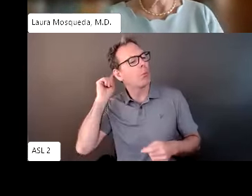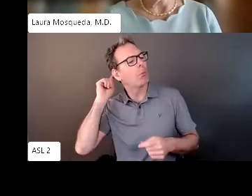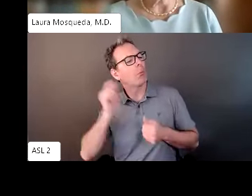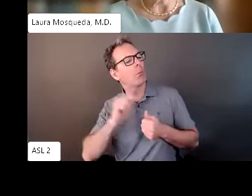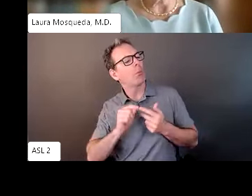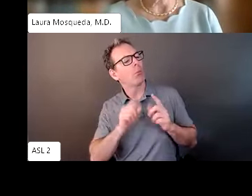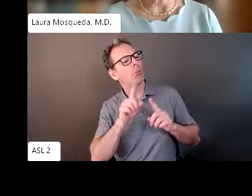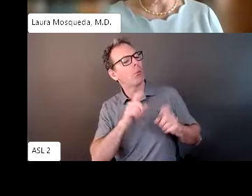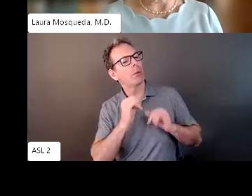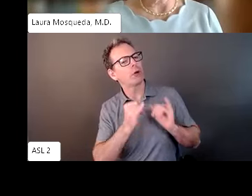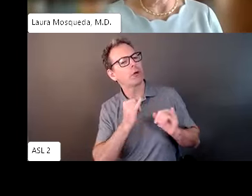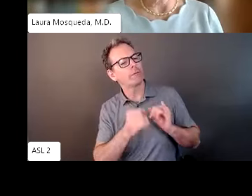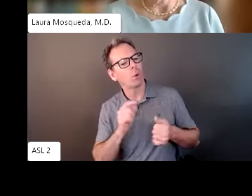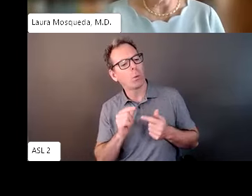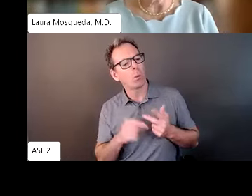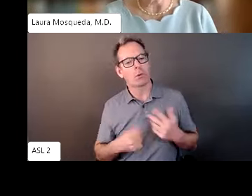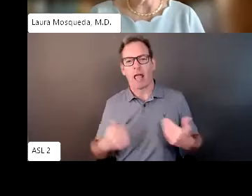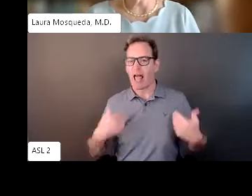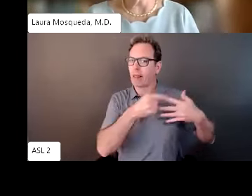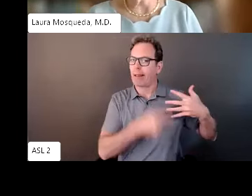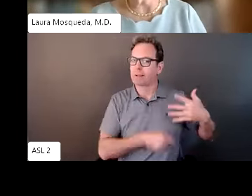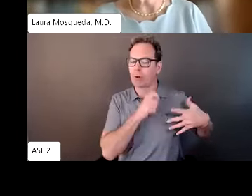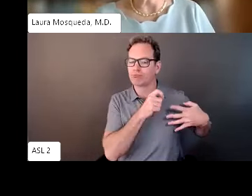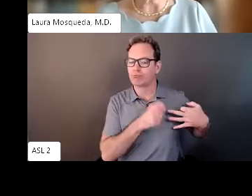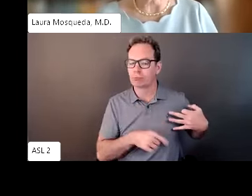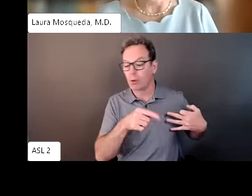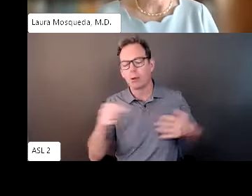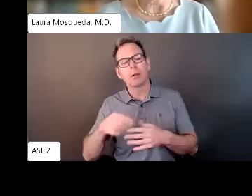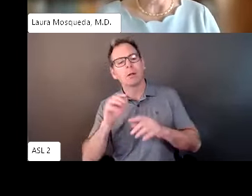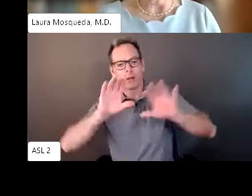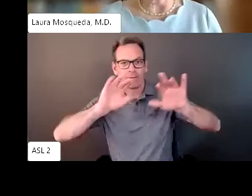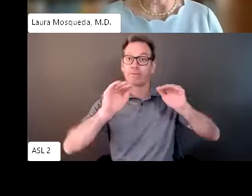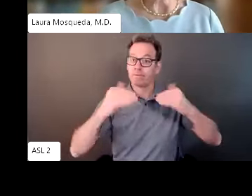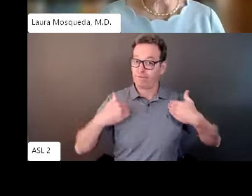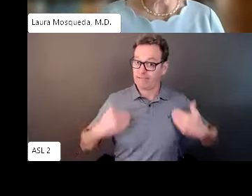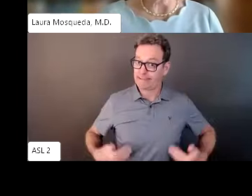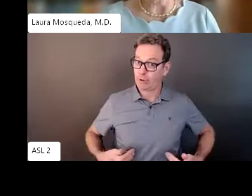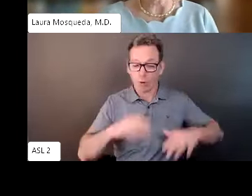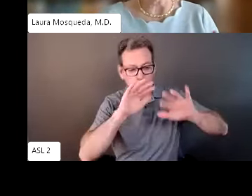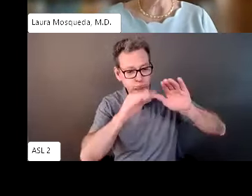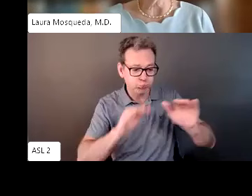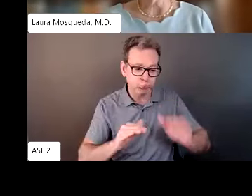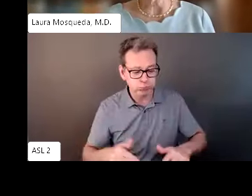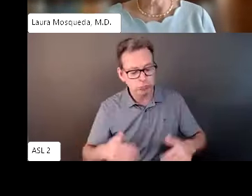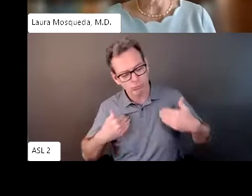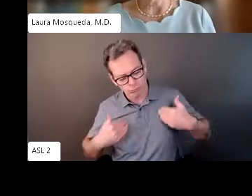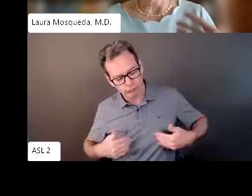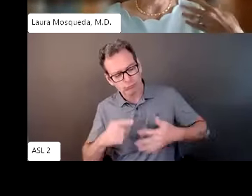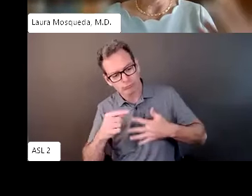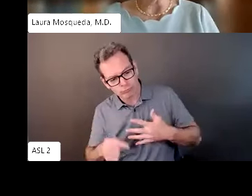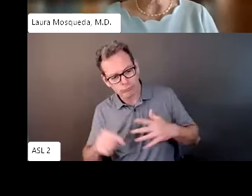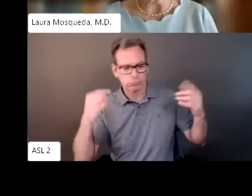what I look for in my physical exam. And then also there's a lot I can look at with laboratory evidence like blood tests